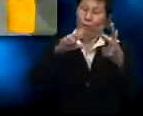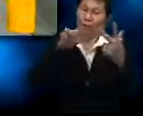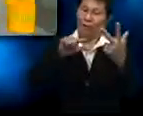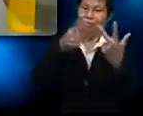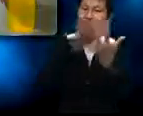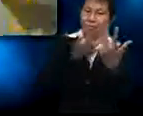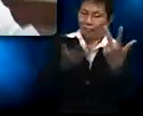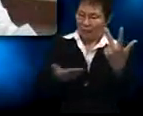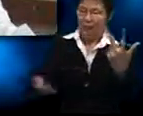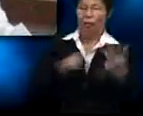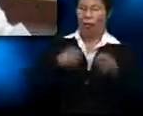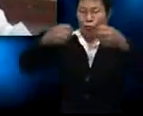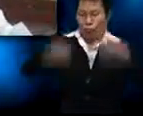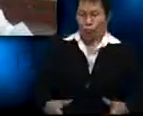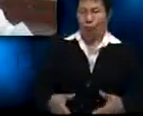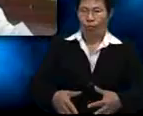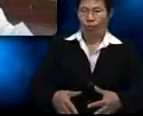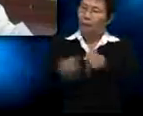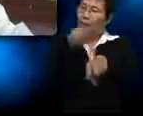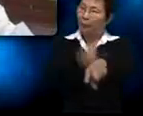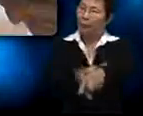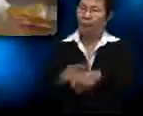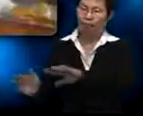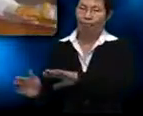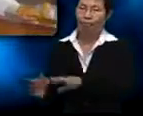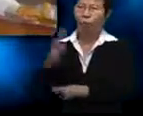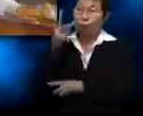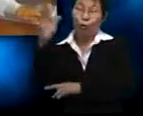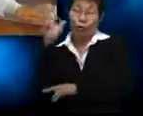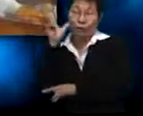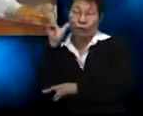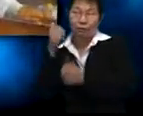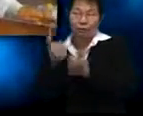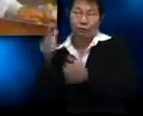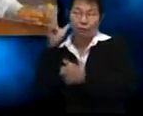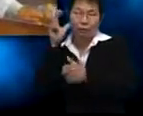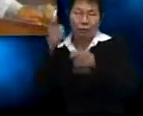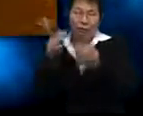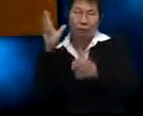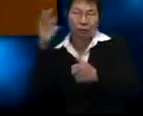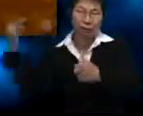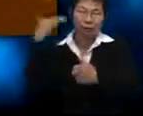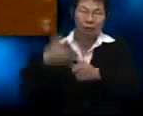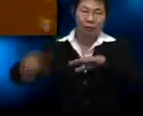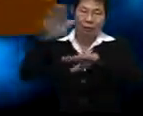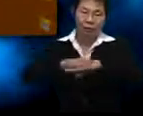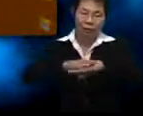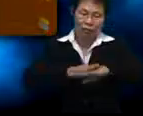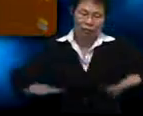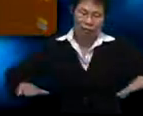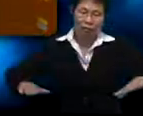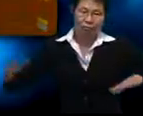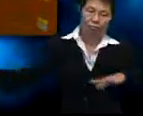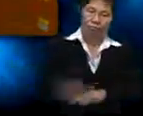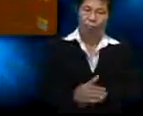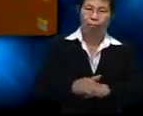gram. I drop all this at the same time. You listen to the sound, they touch the ground. Okay?